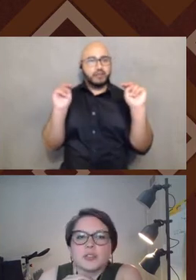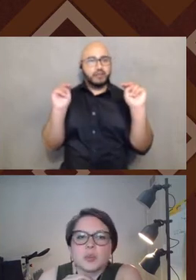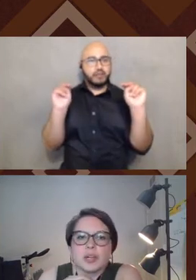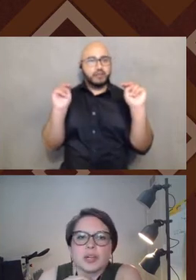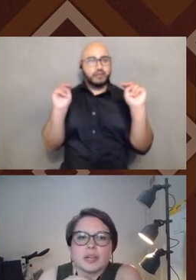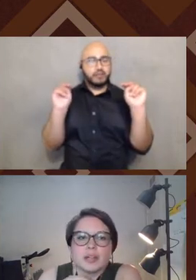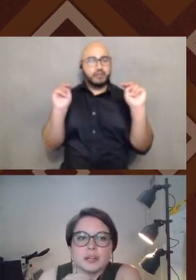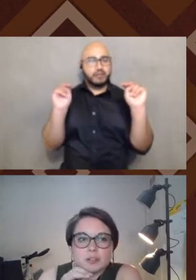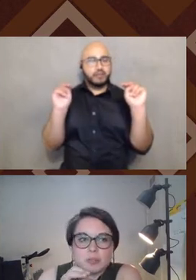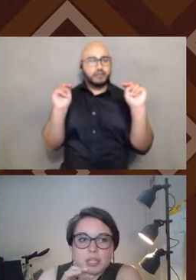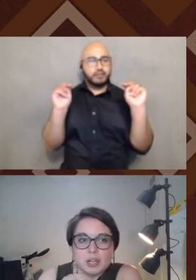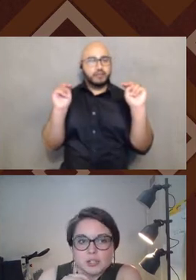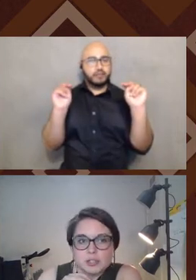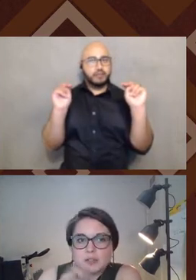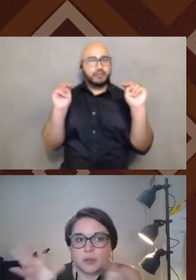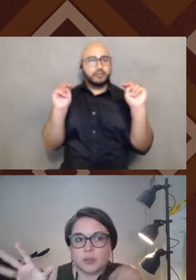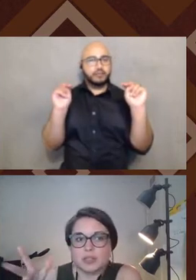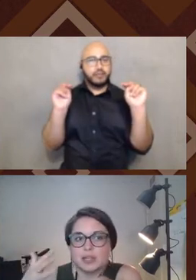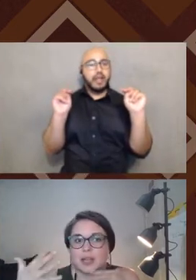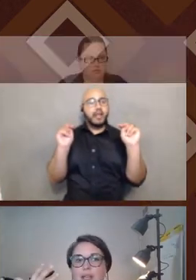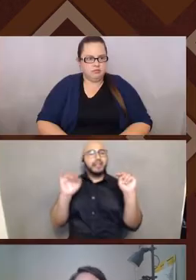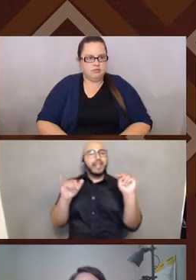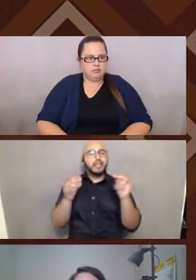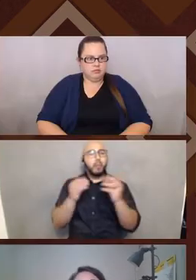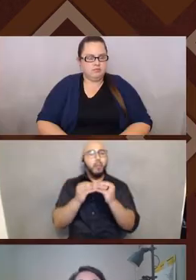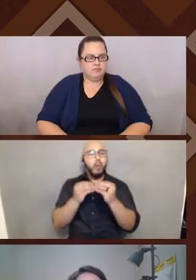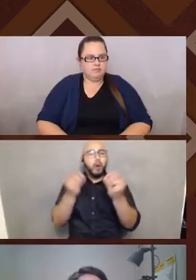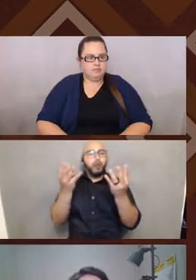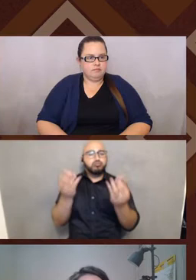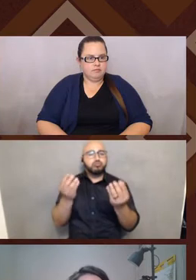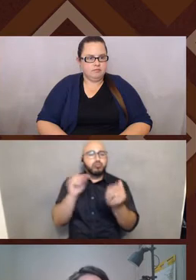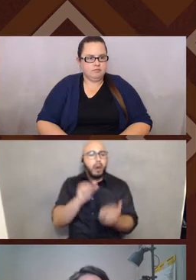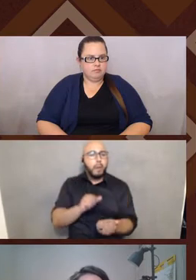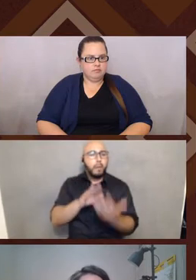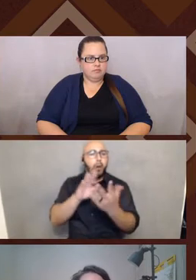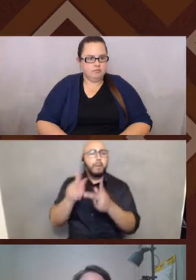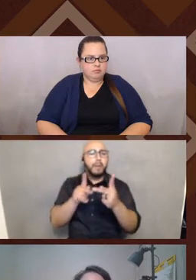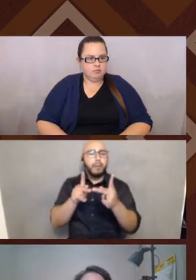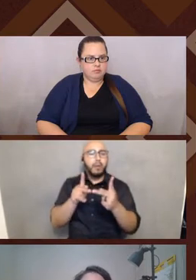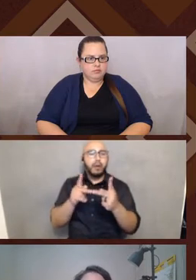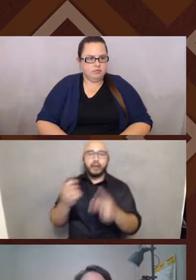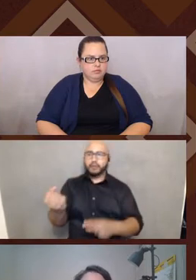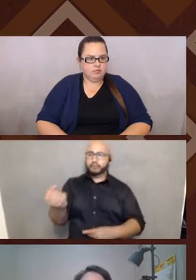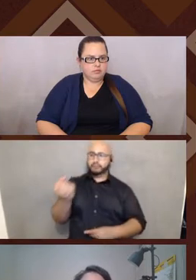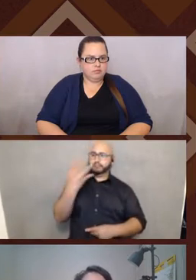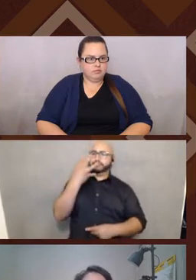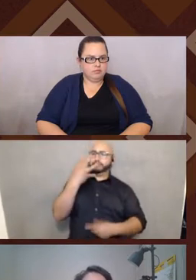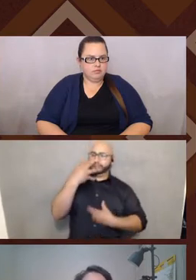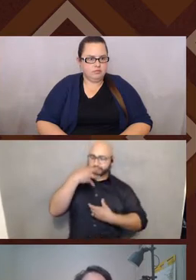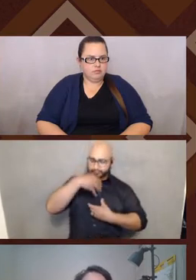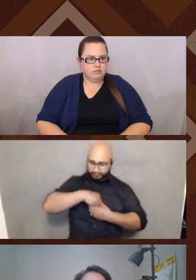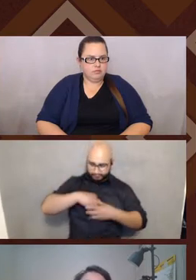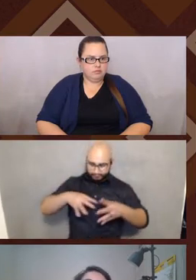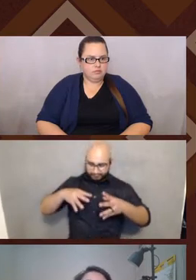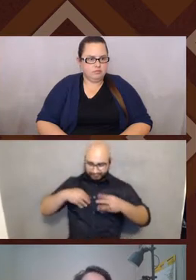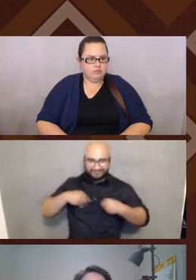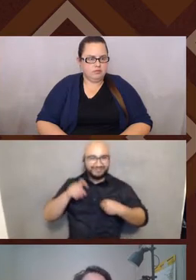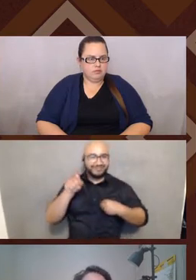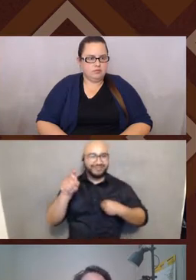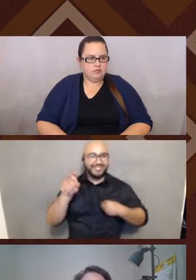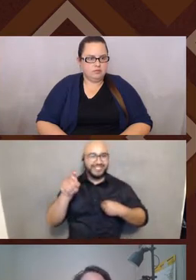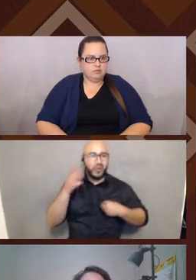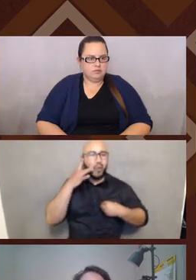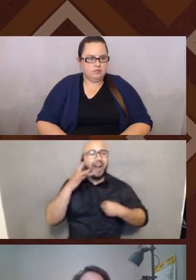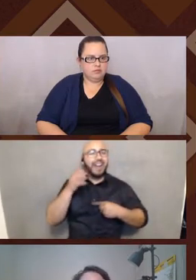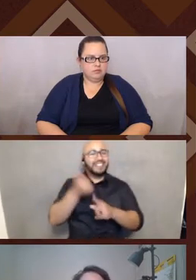like a softer way of making sure that folks can swallow what the X means. Because it's about gender inclusion.